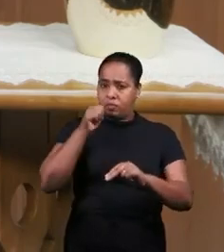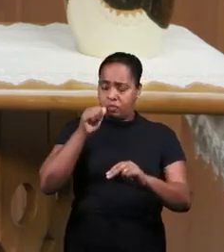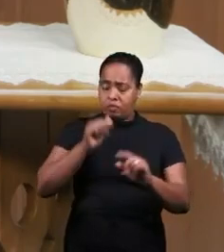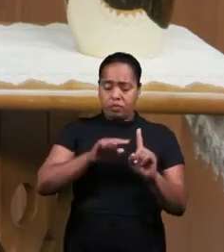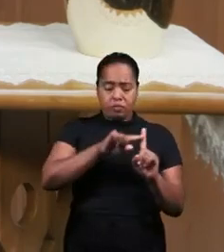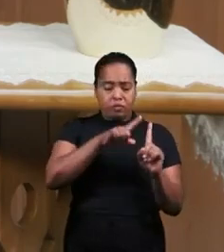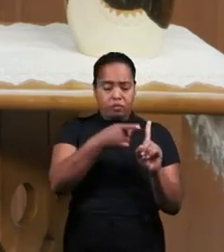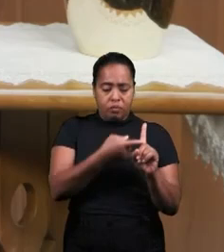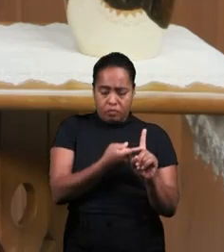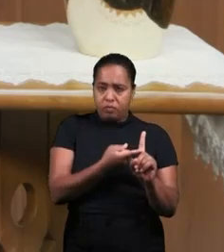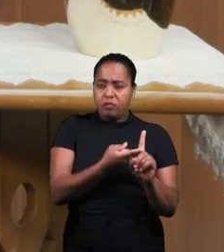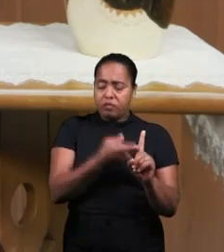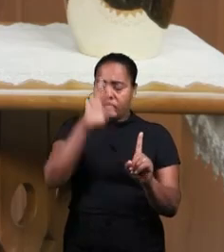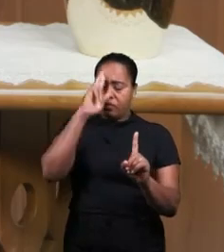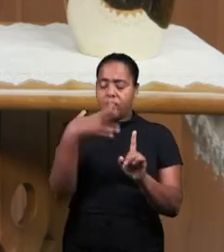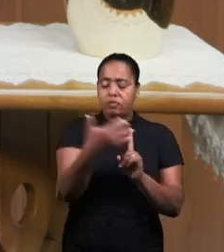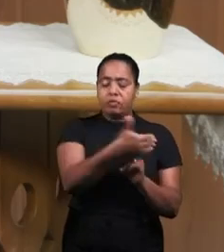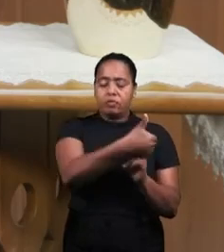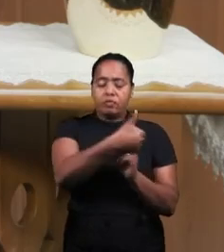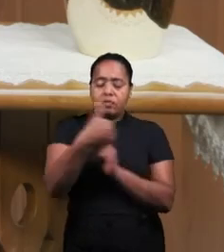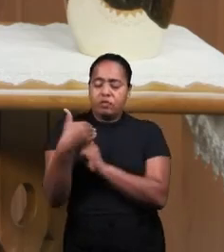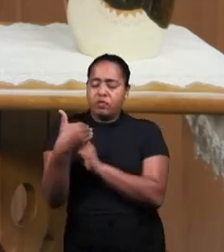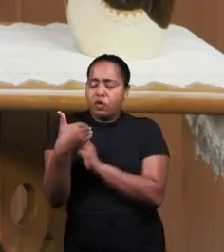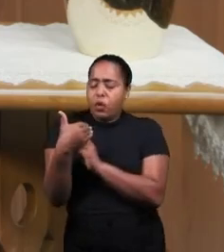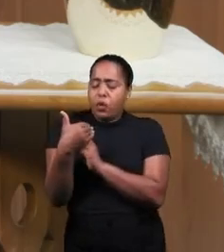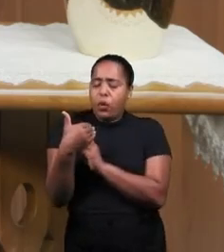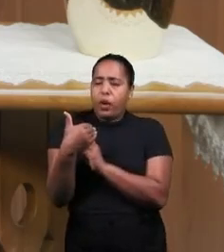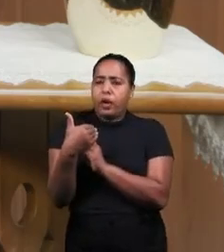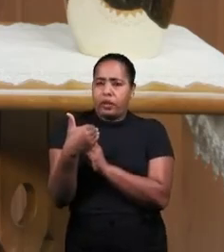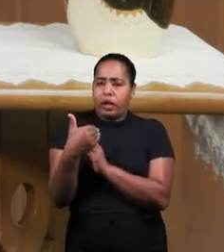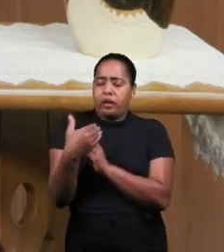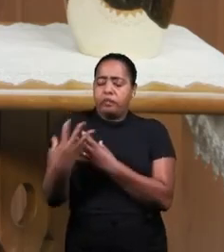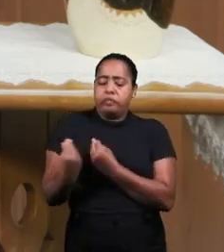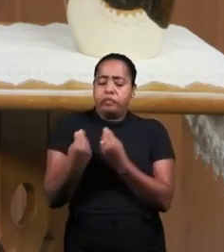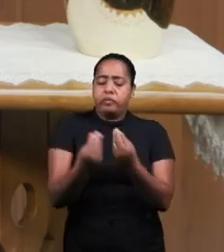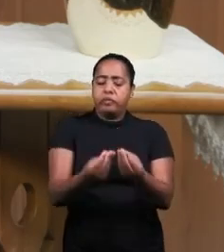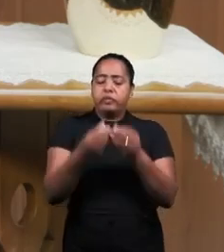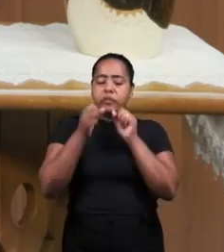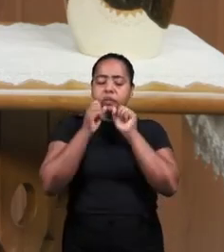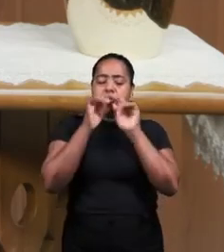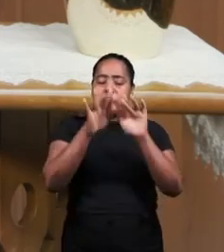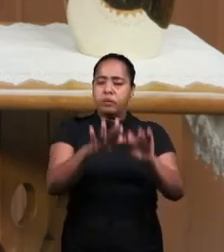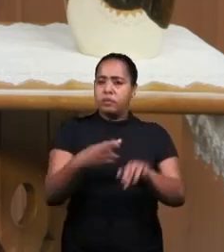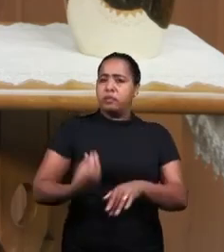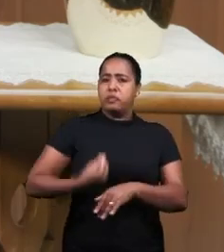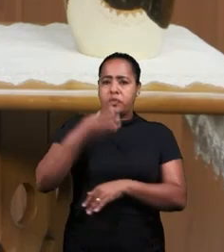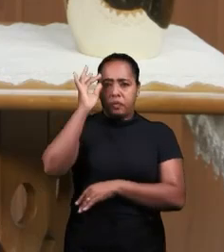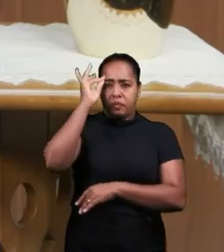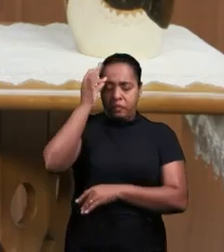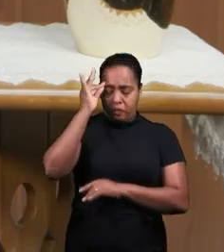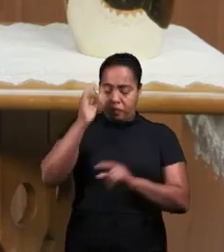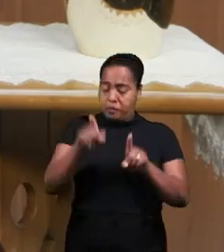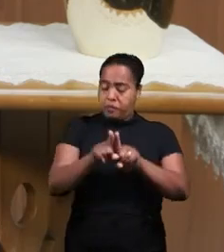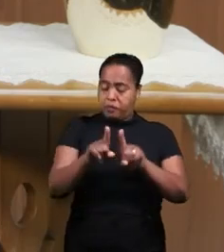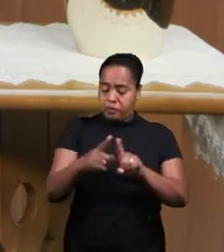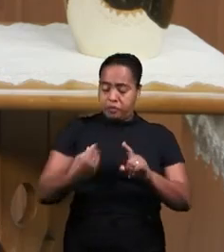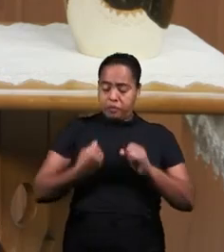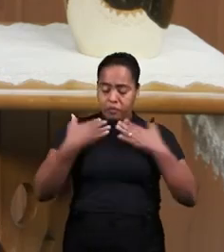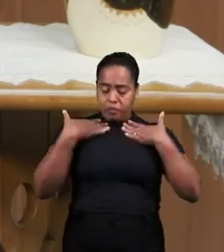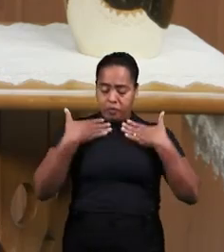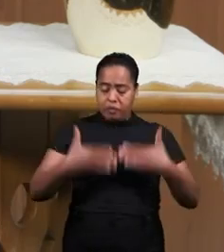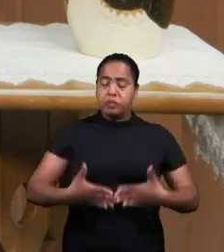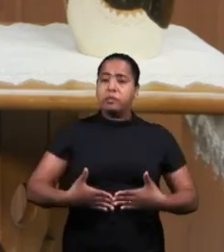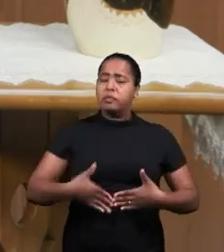that are pregnant, be keeping them, protecting them, and giving them a blessing in their spiritual life, in their physical life. We